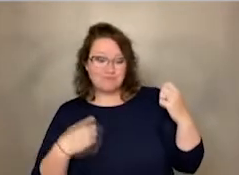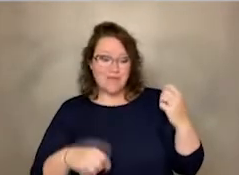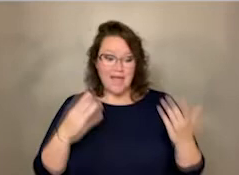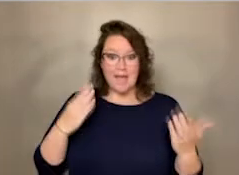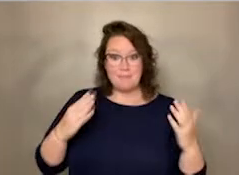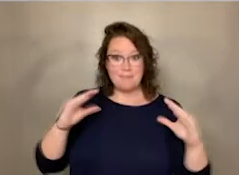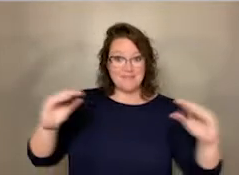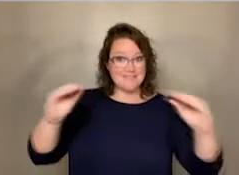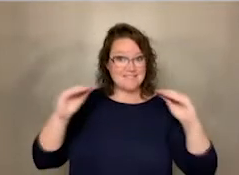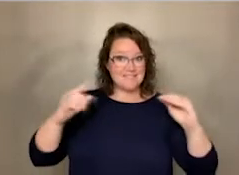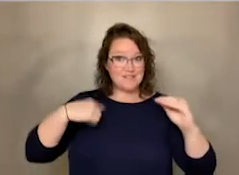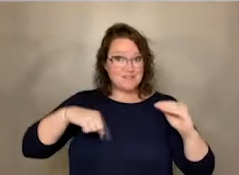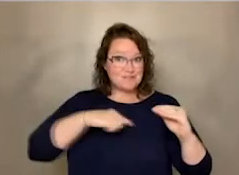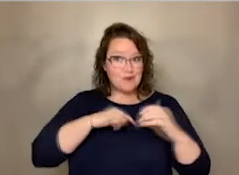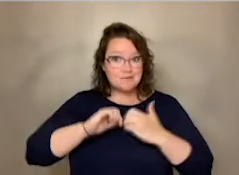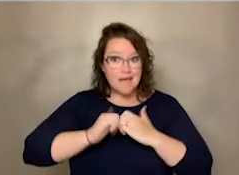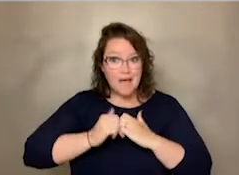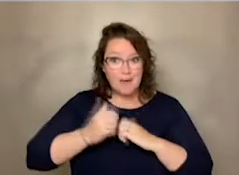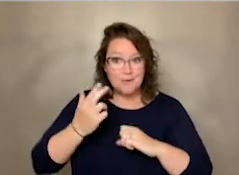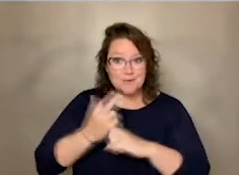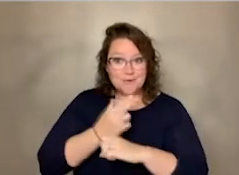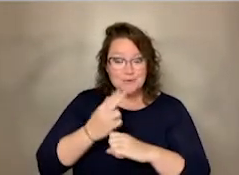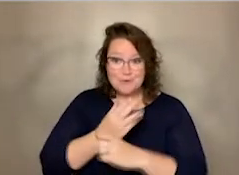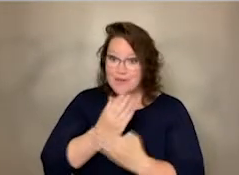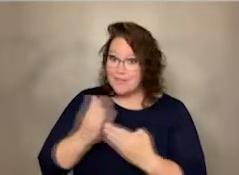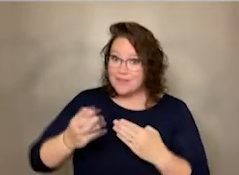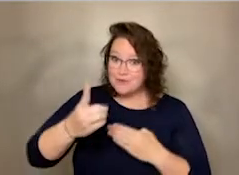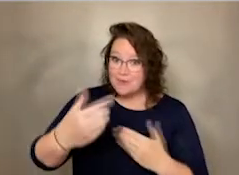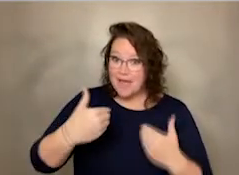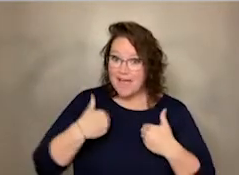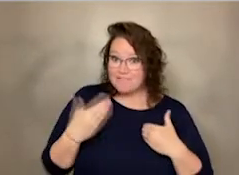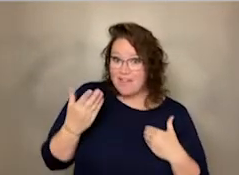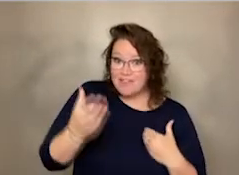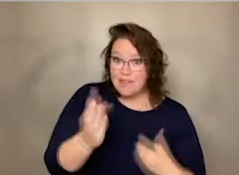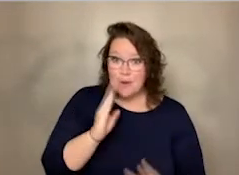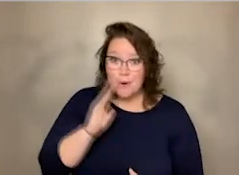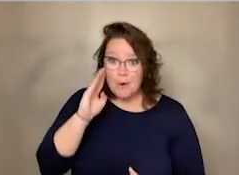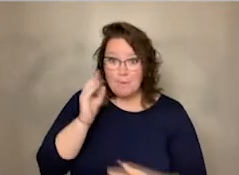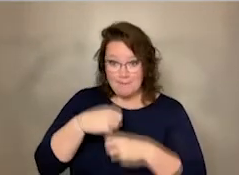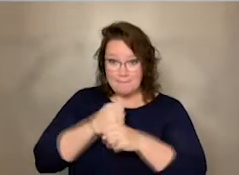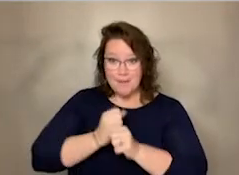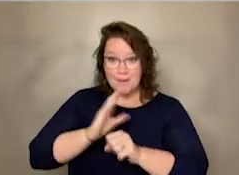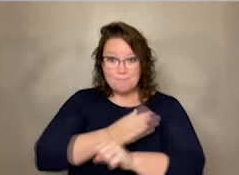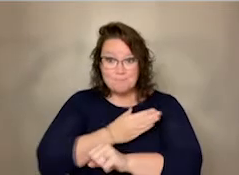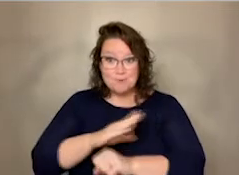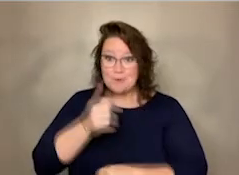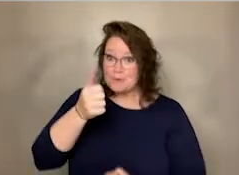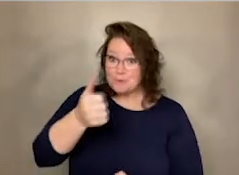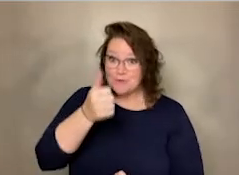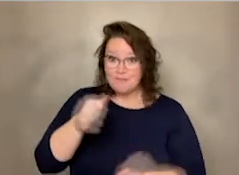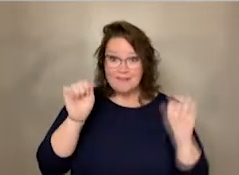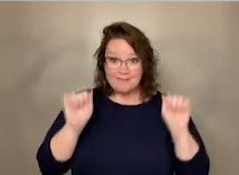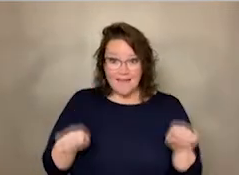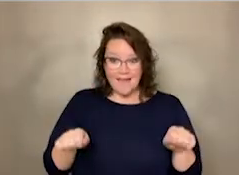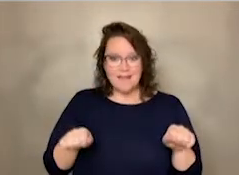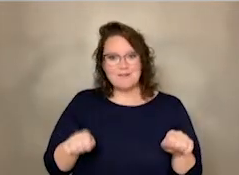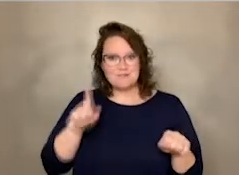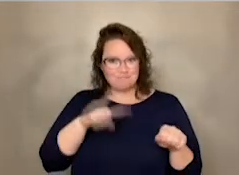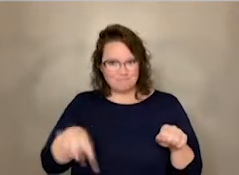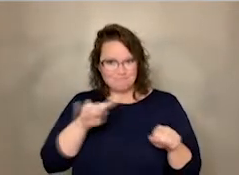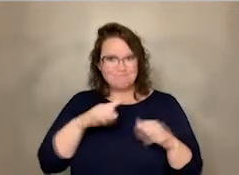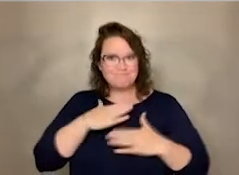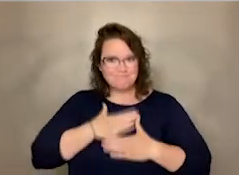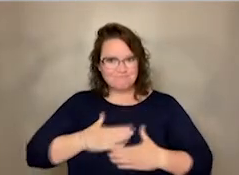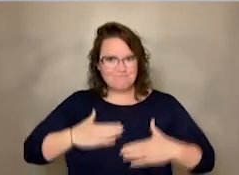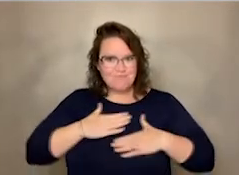us how to use things right in our house to make musical instruments of our own. So you guys can have some fun at home